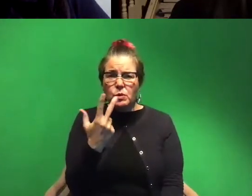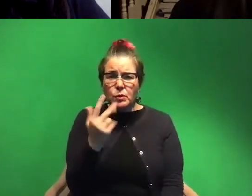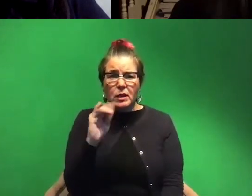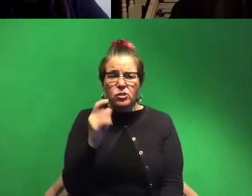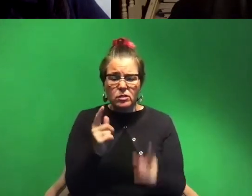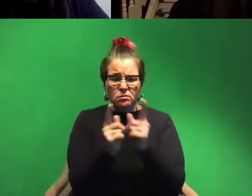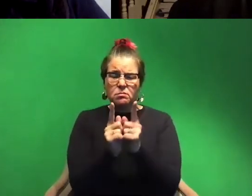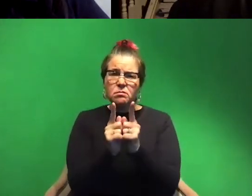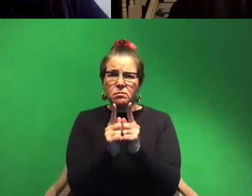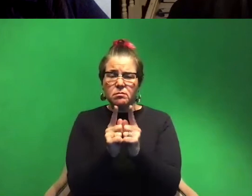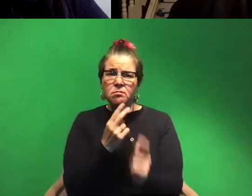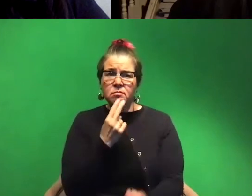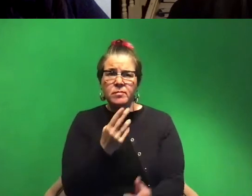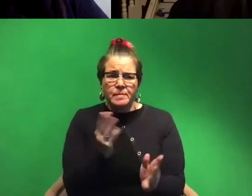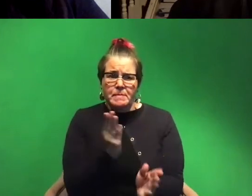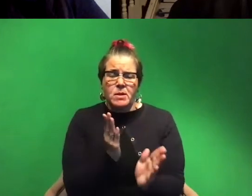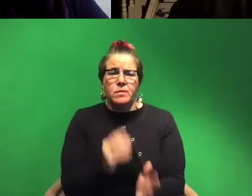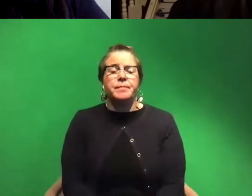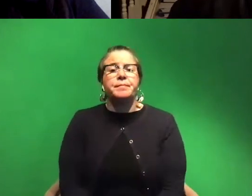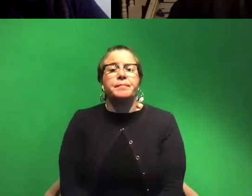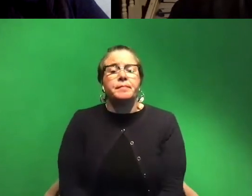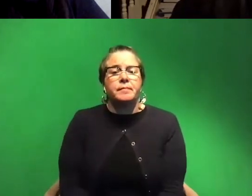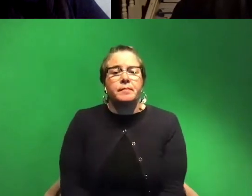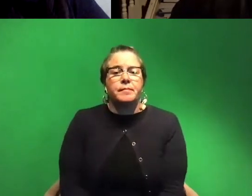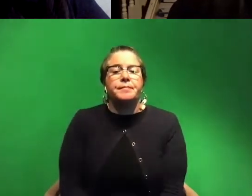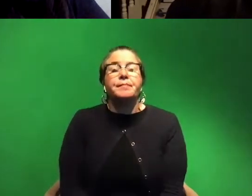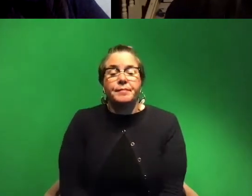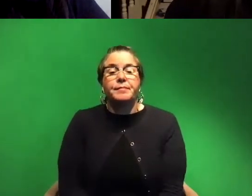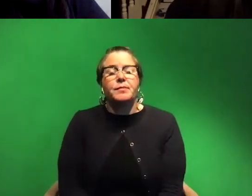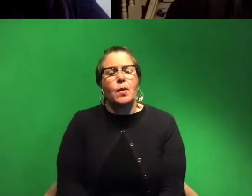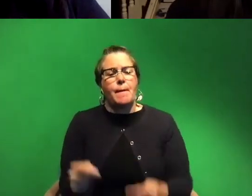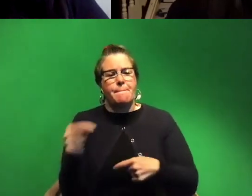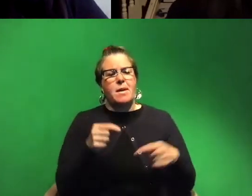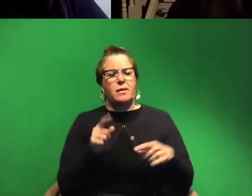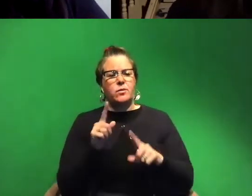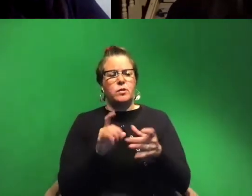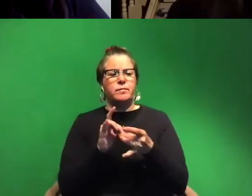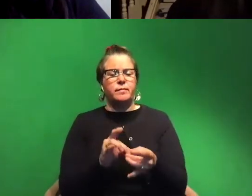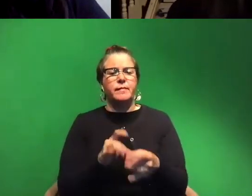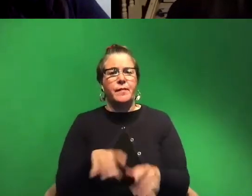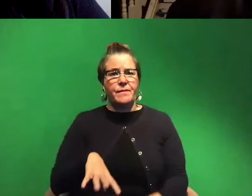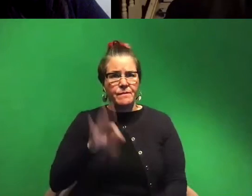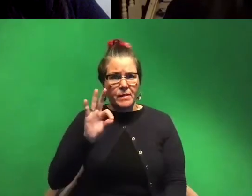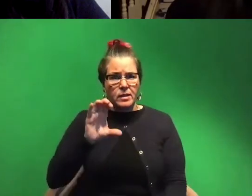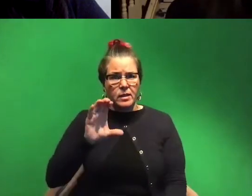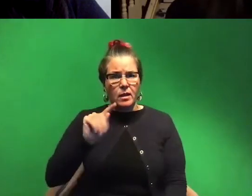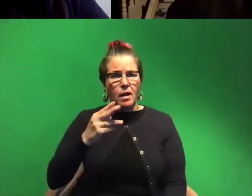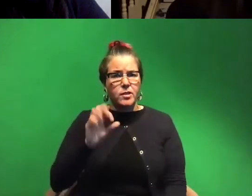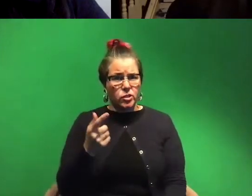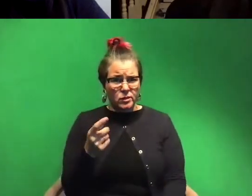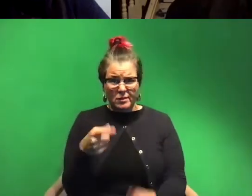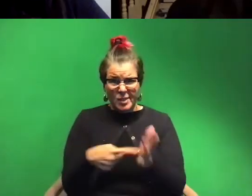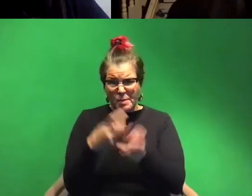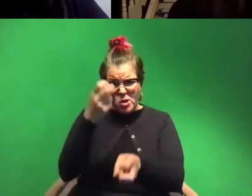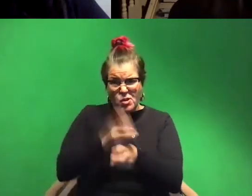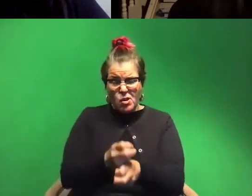long. They're little itty bitty guys. Yeah, so back to the question about finding cuttlefish. Sometimes it's really hard because